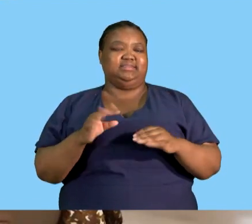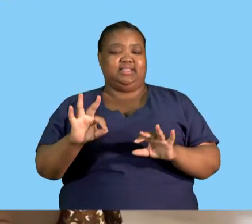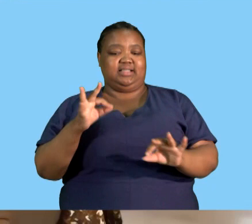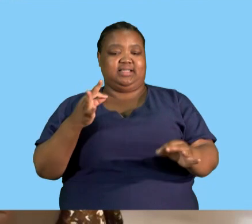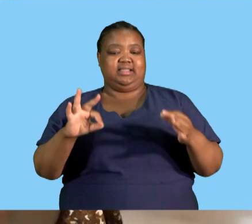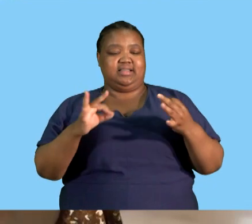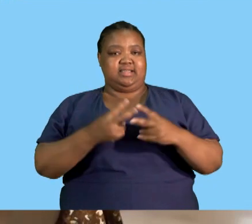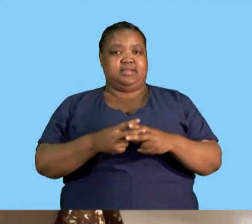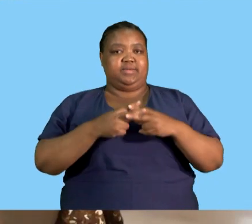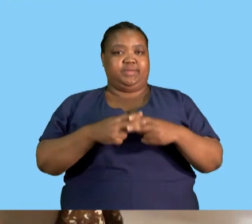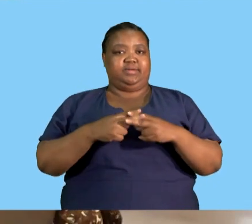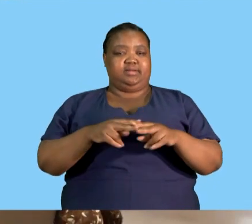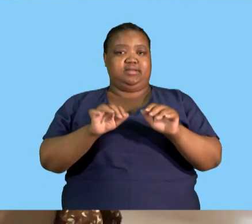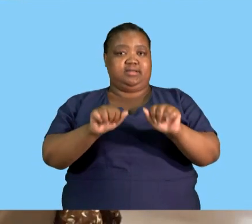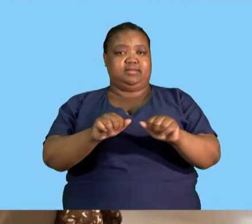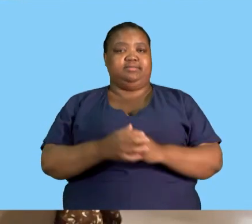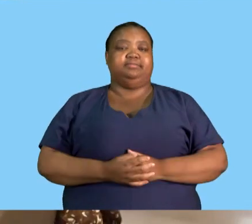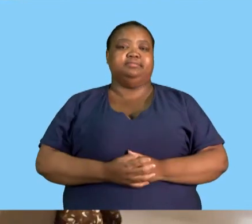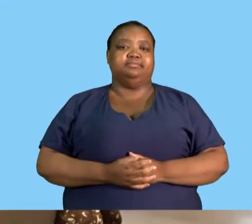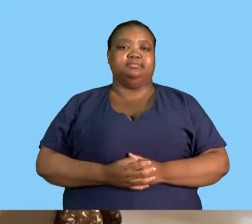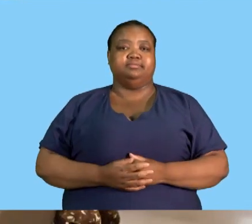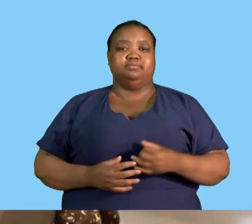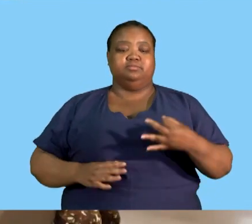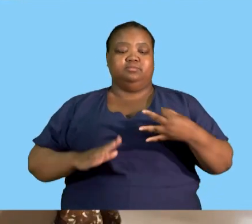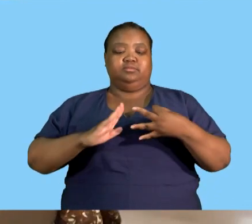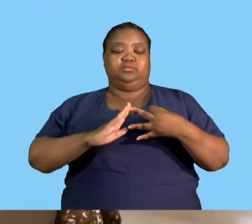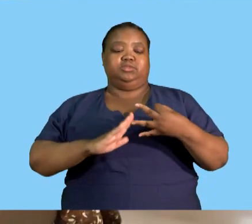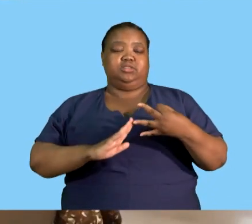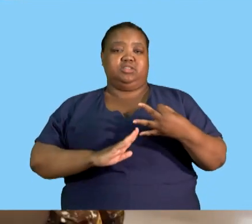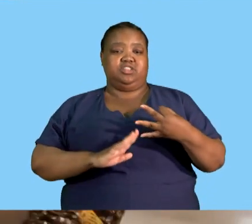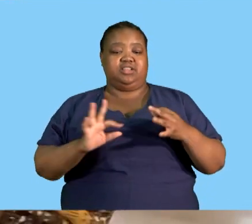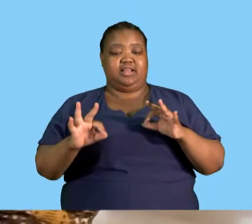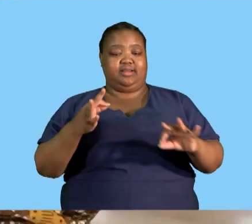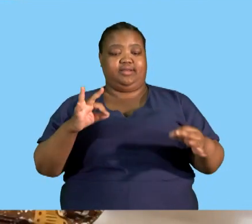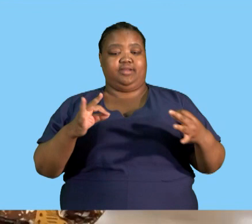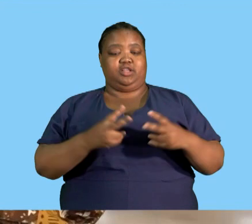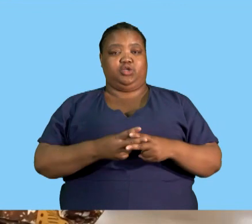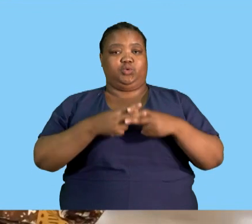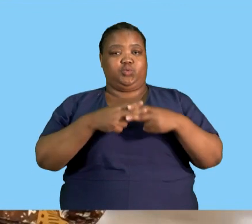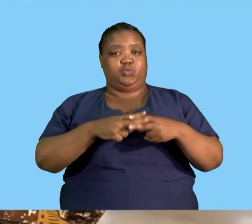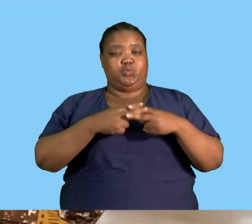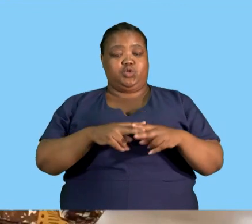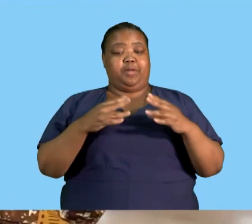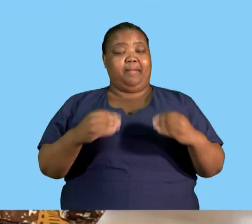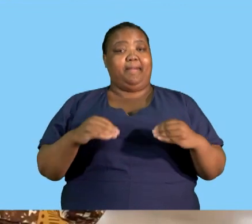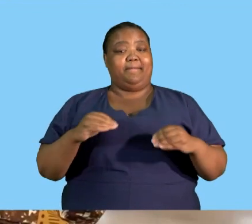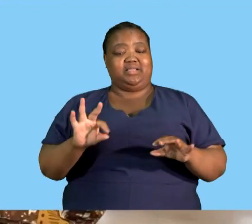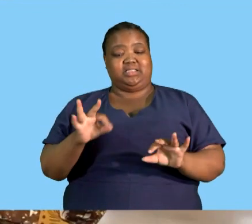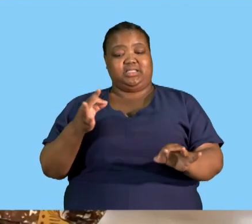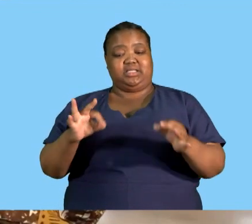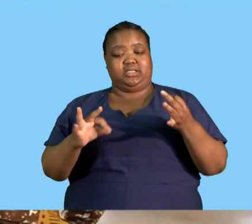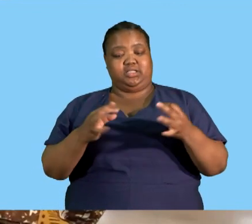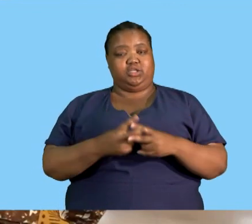tools. Right, with the industrial analysis tools, we've got three analysis tools, or we call them the industrial analysis